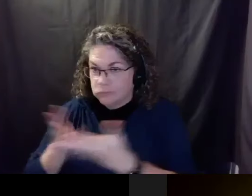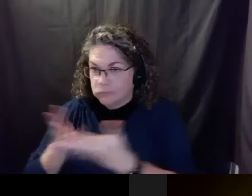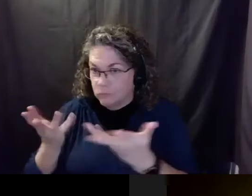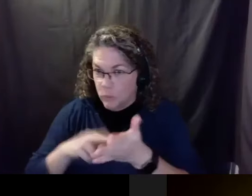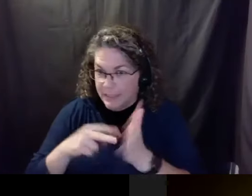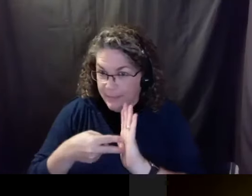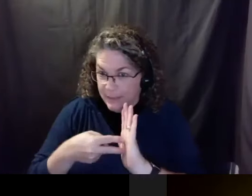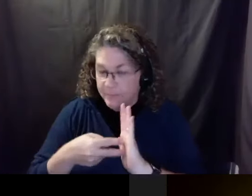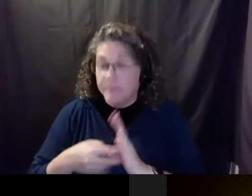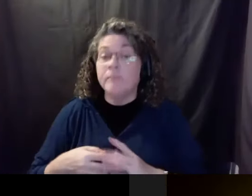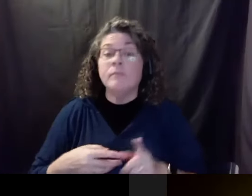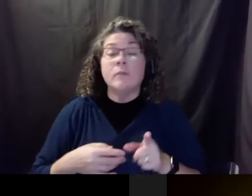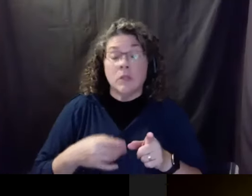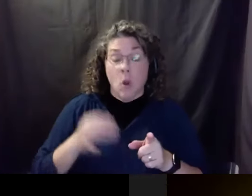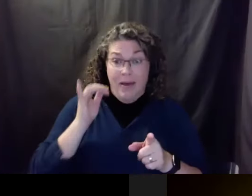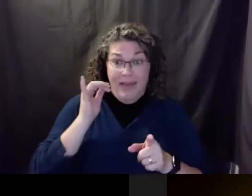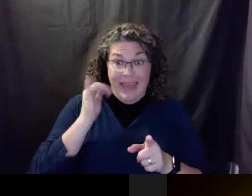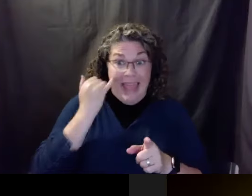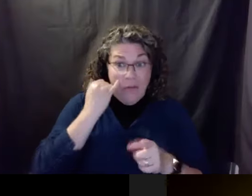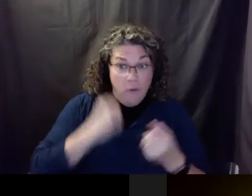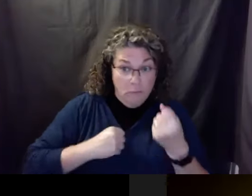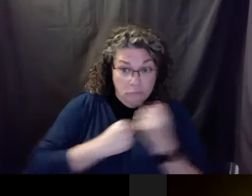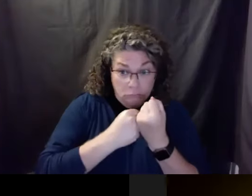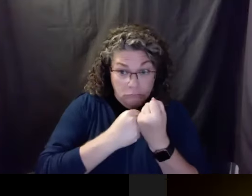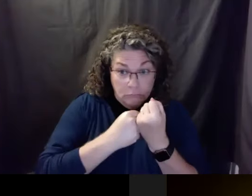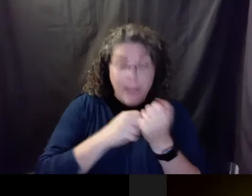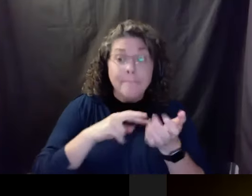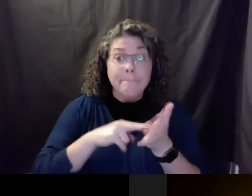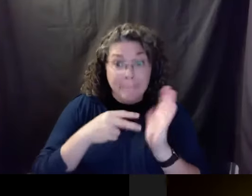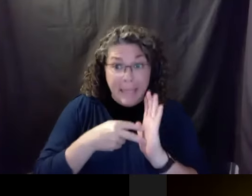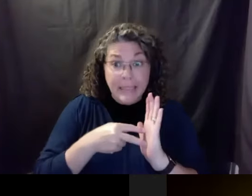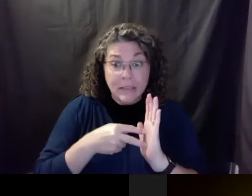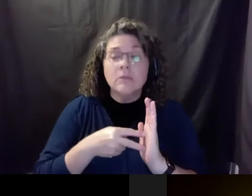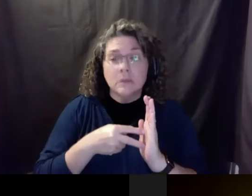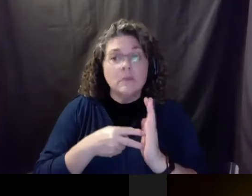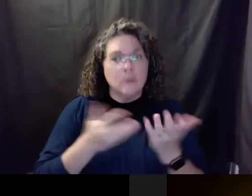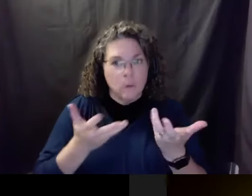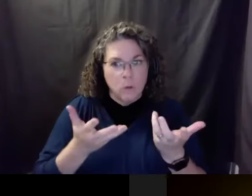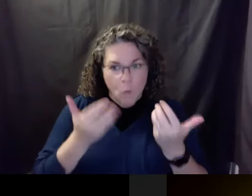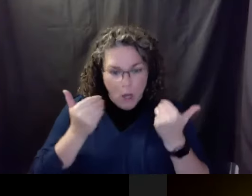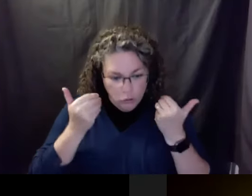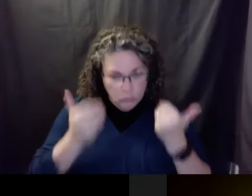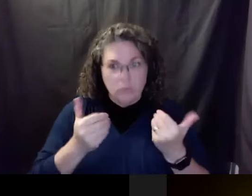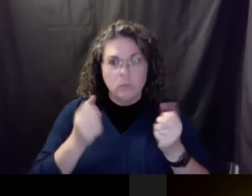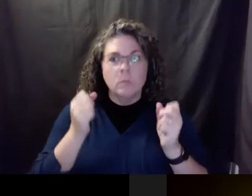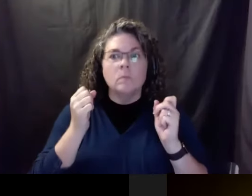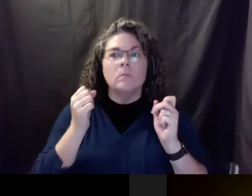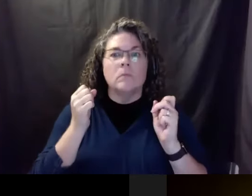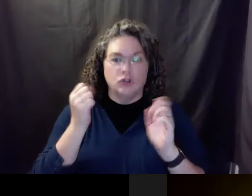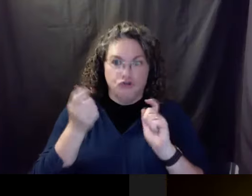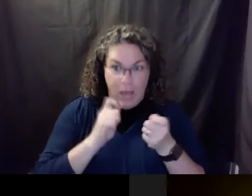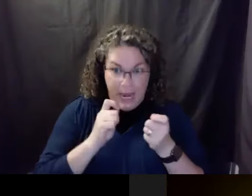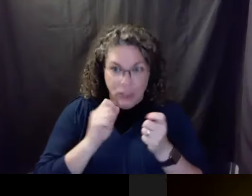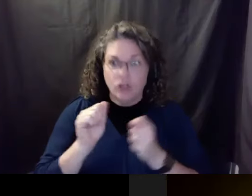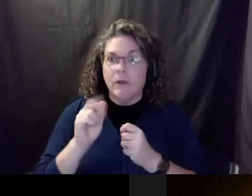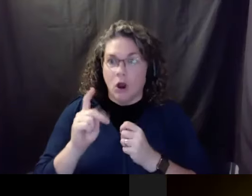amendment, that means you're in favor of changing the Arkansas Constitution to include the